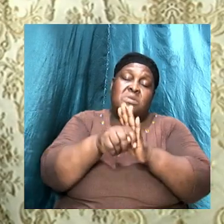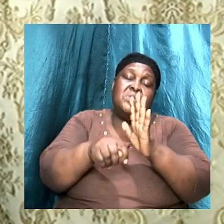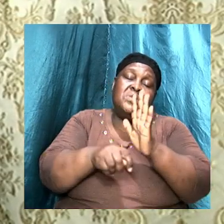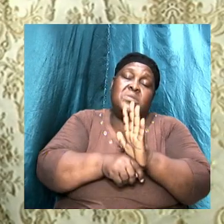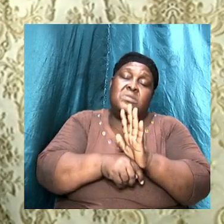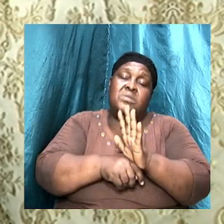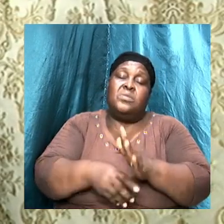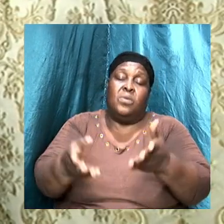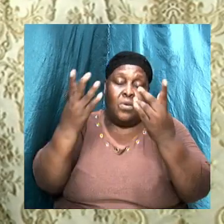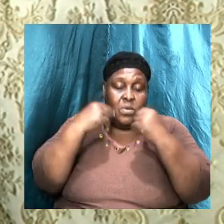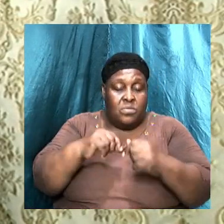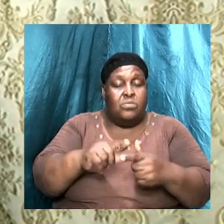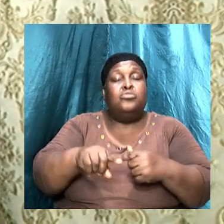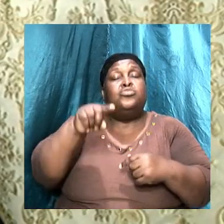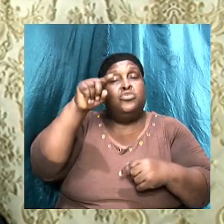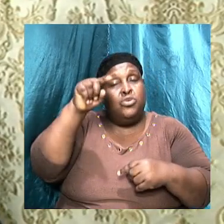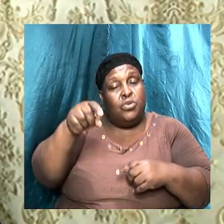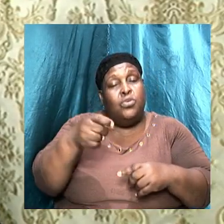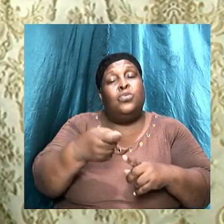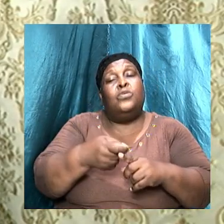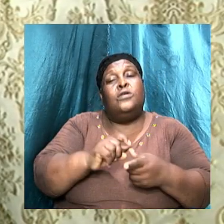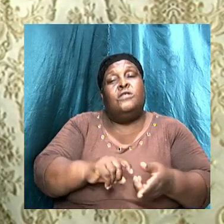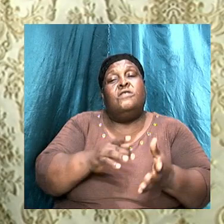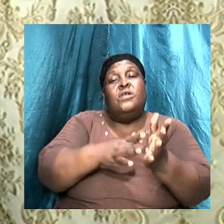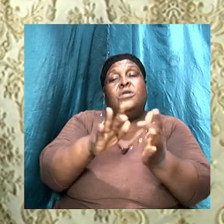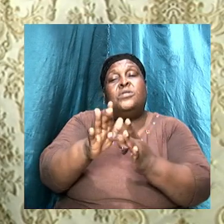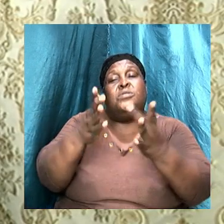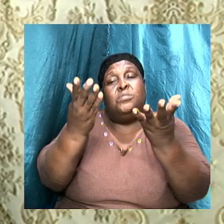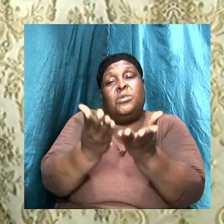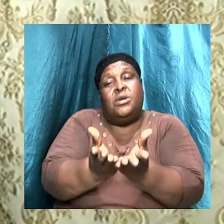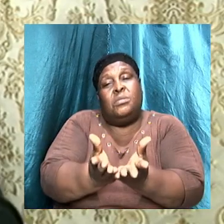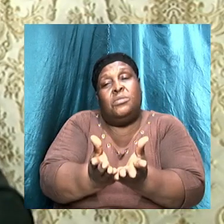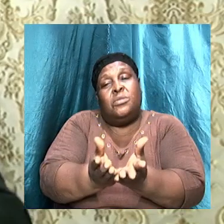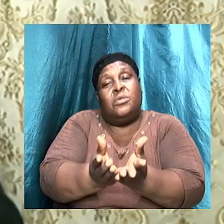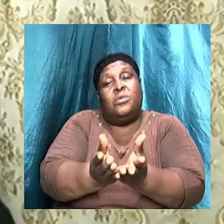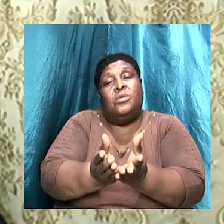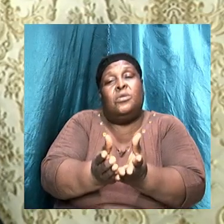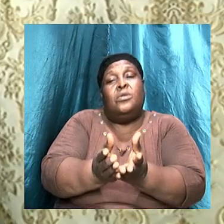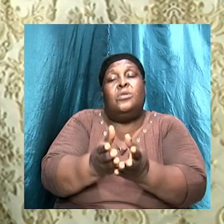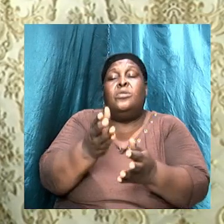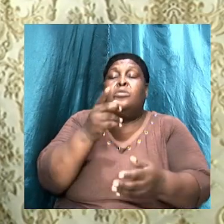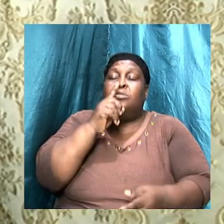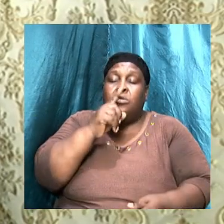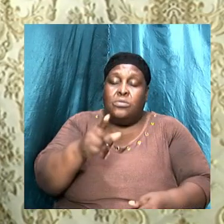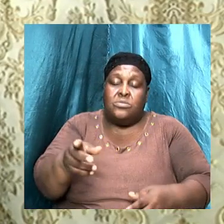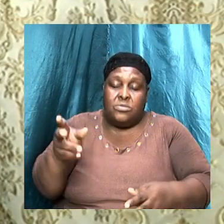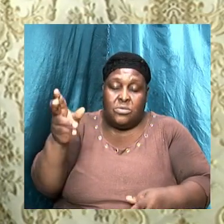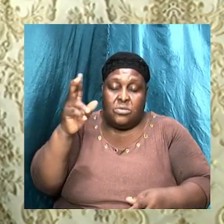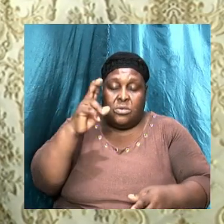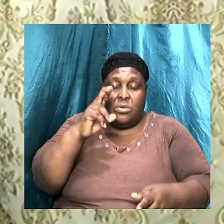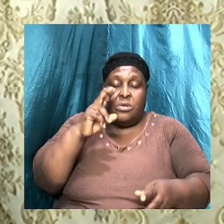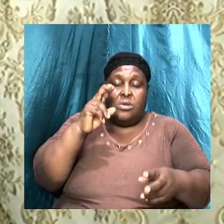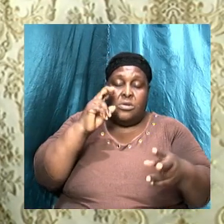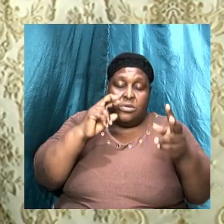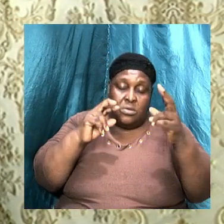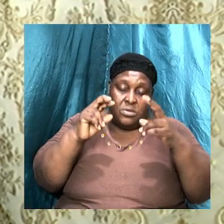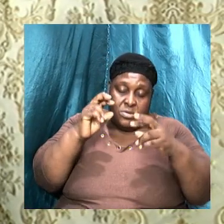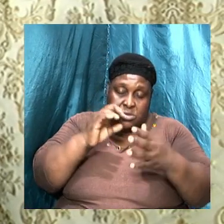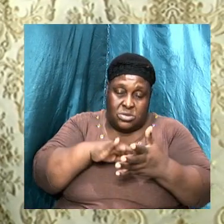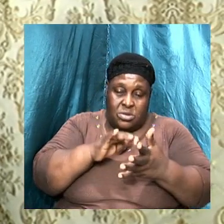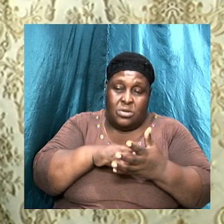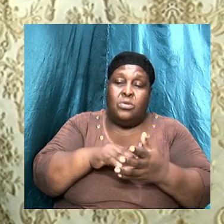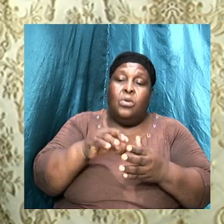Scriptures. We look at both Old and New Testament, look at what they have to say on the topic.